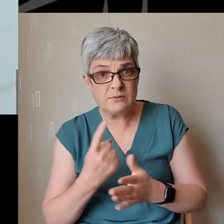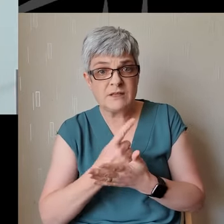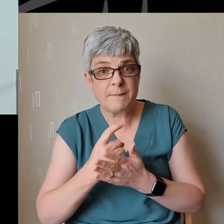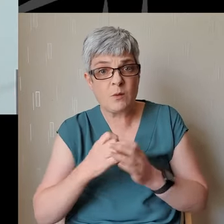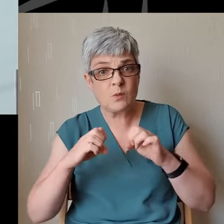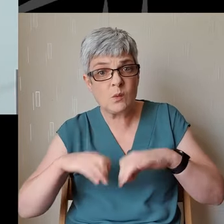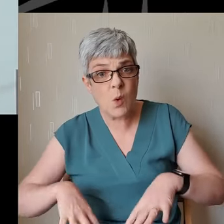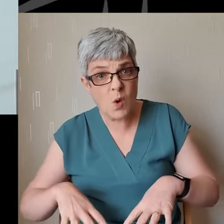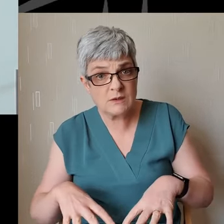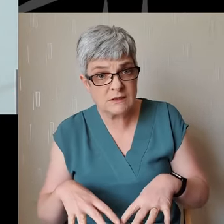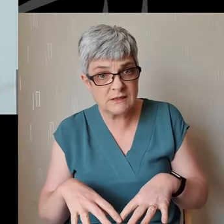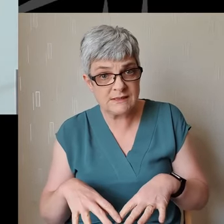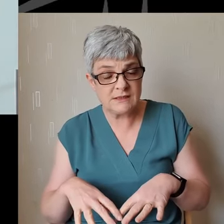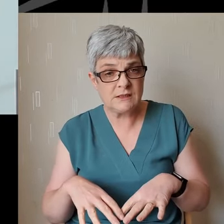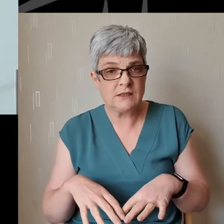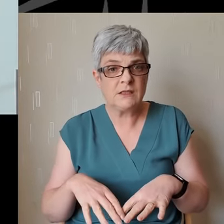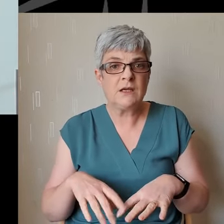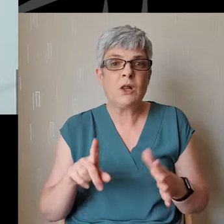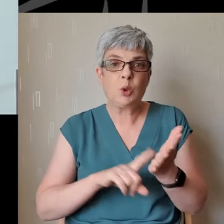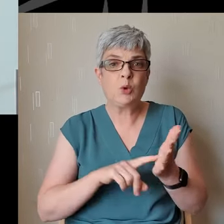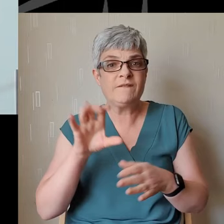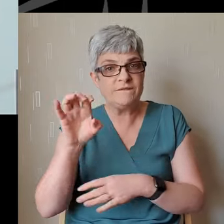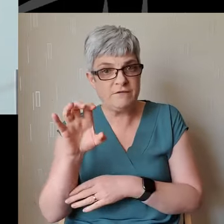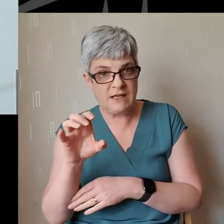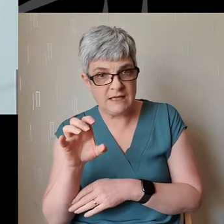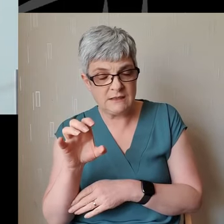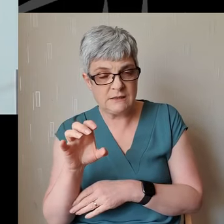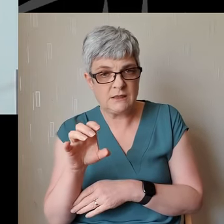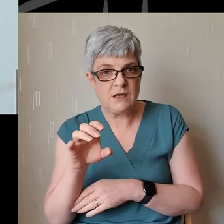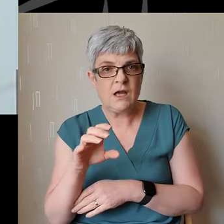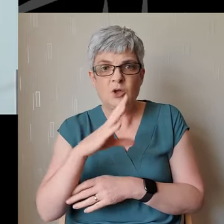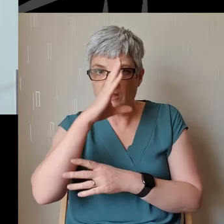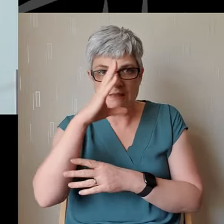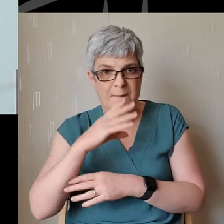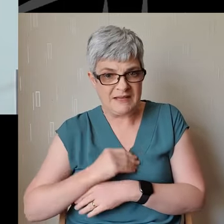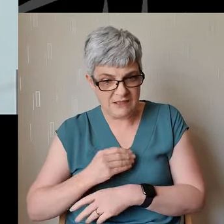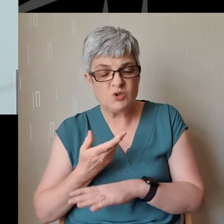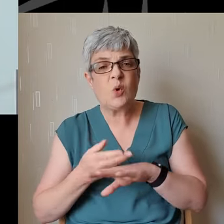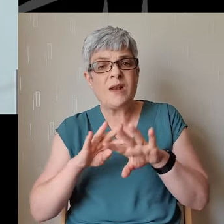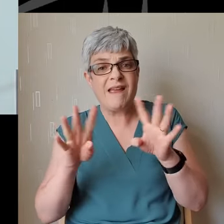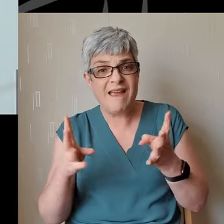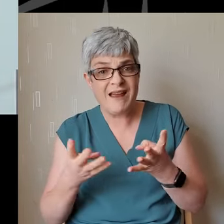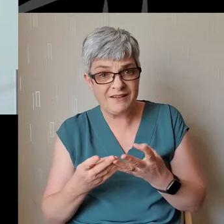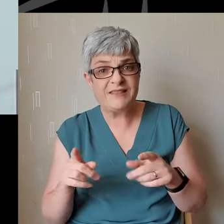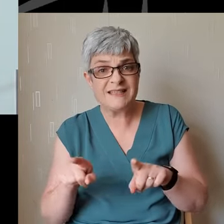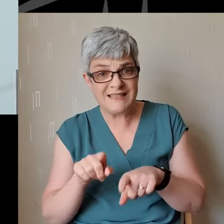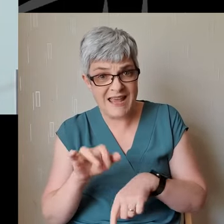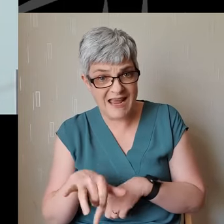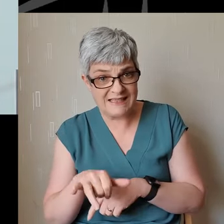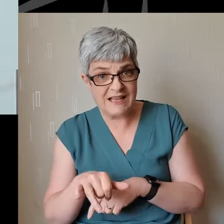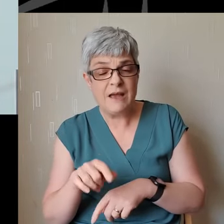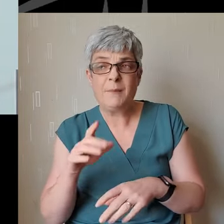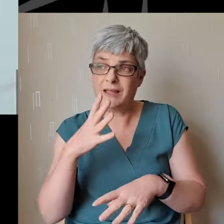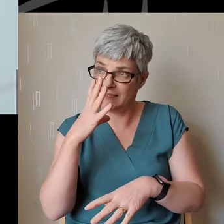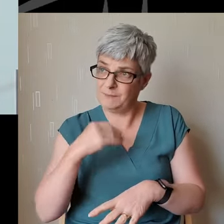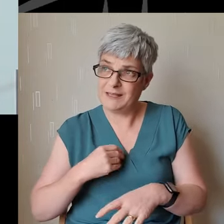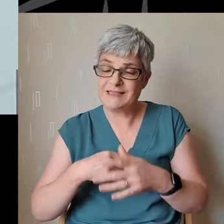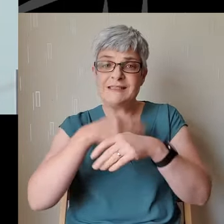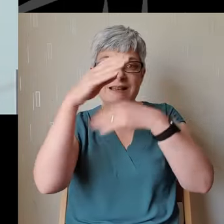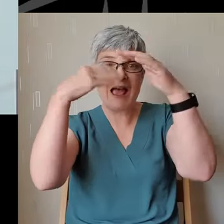15. Joy not just experienced on earth, but also, verses 7 and 10, in the heavenlies as